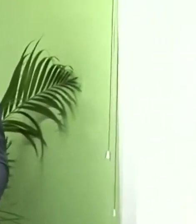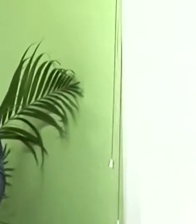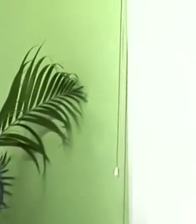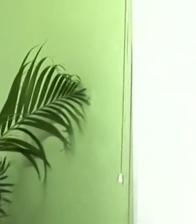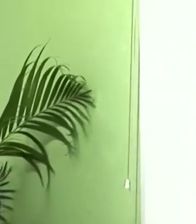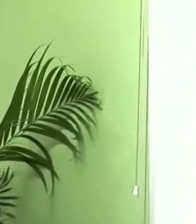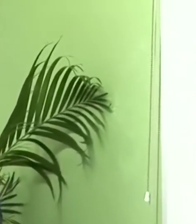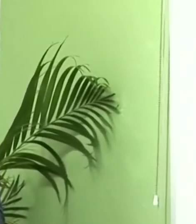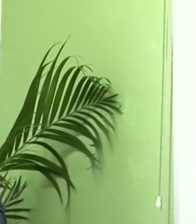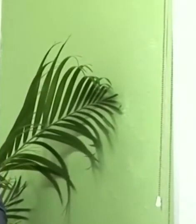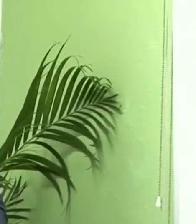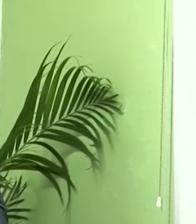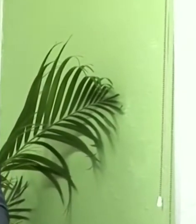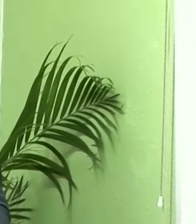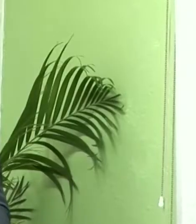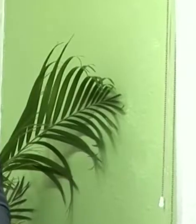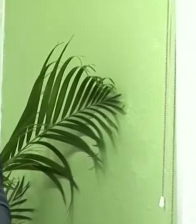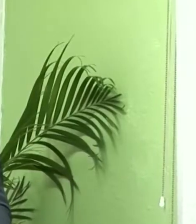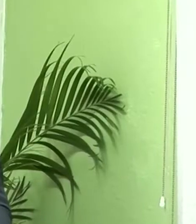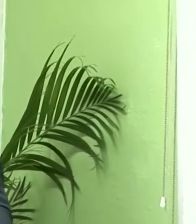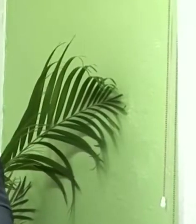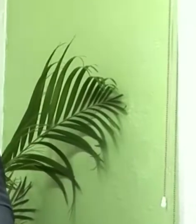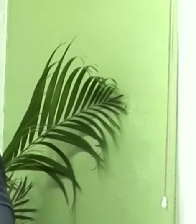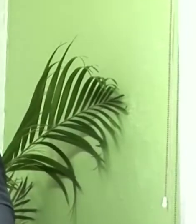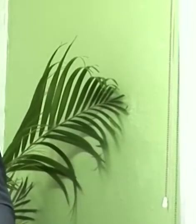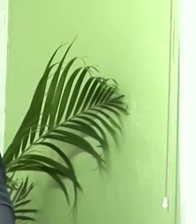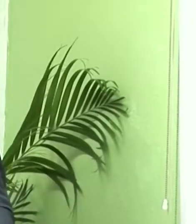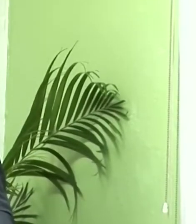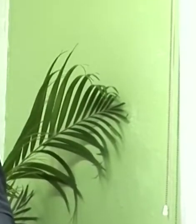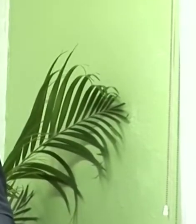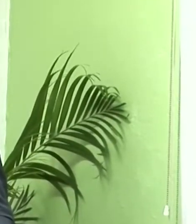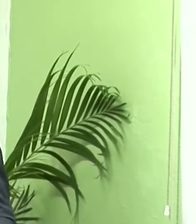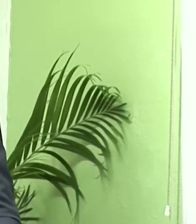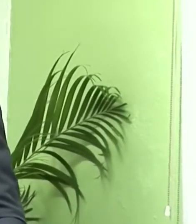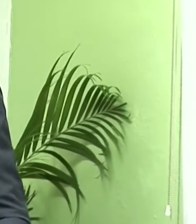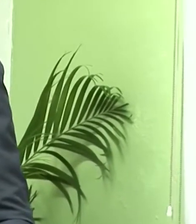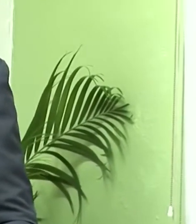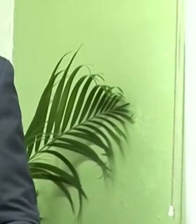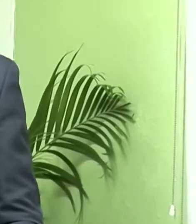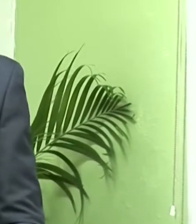an enabling environment of employee loyalty,